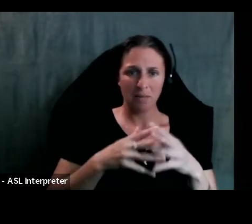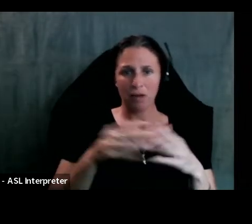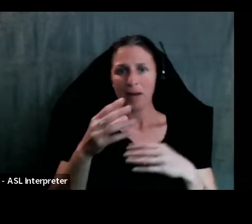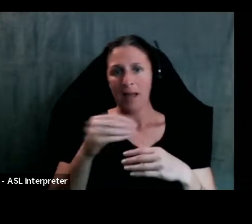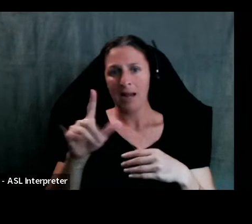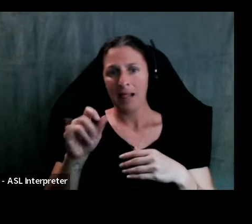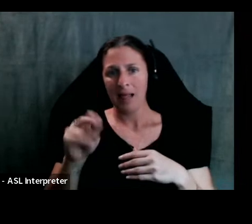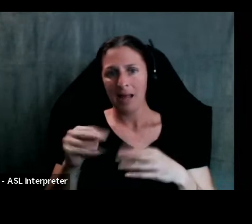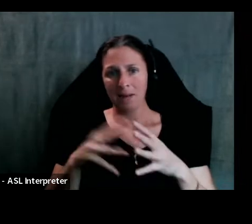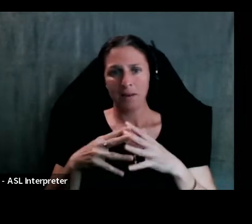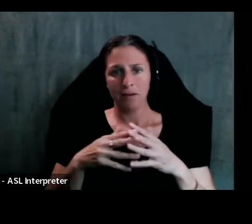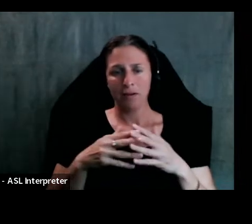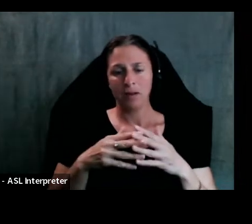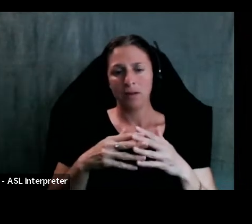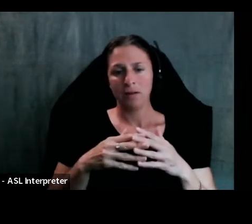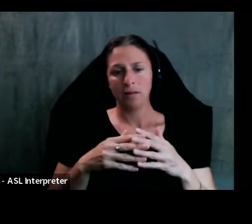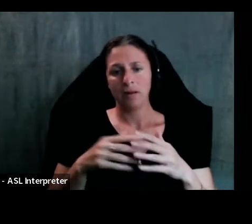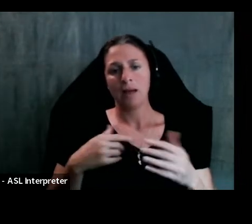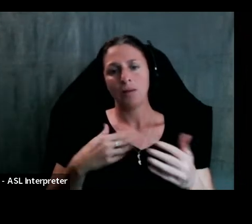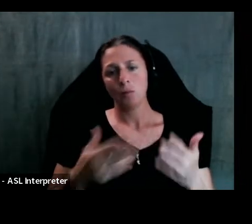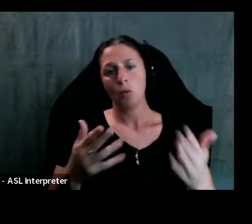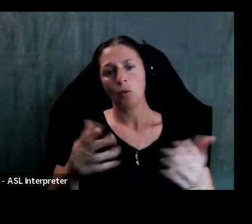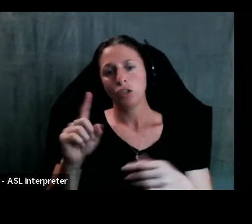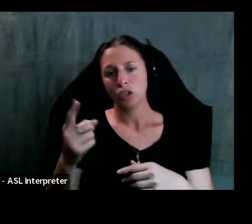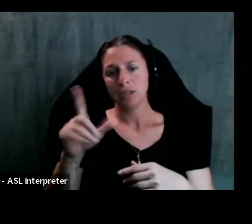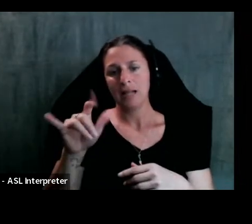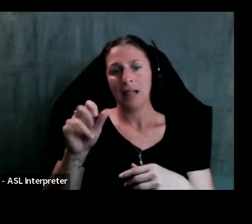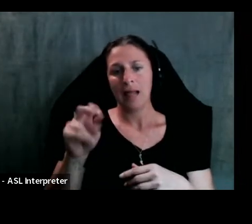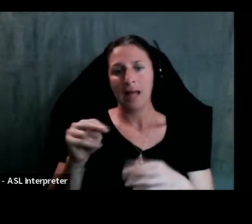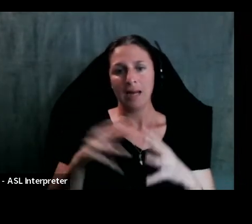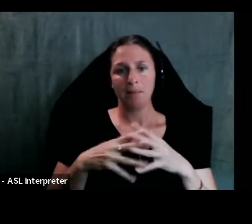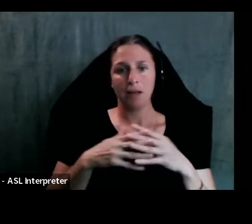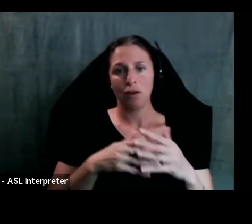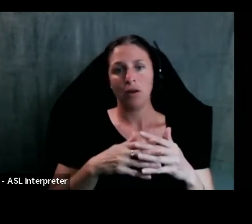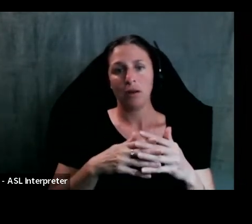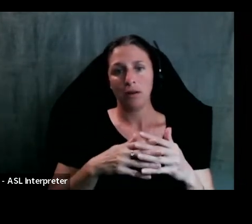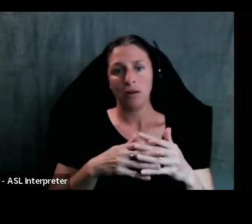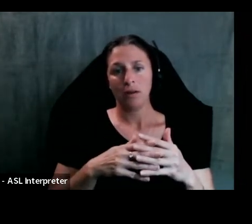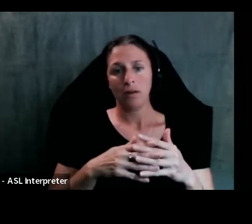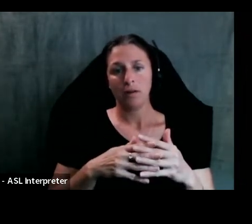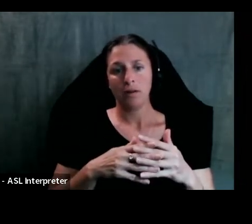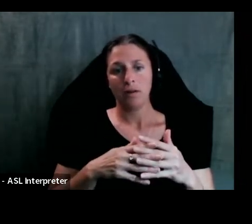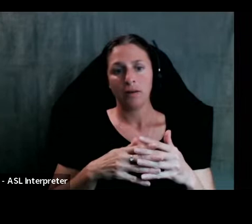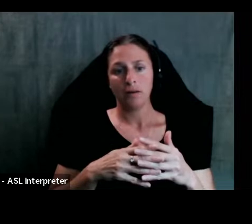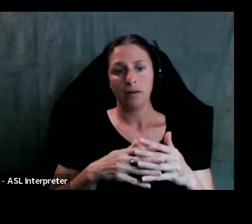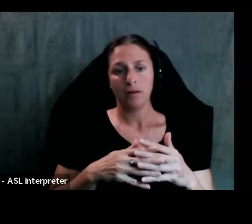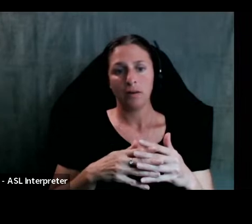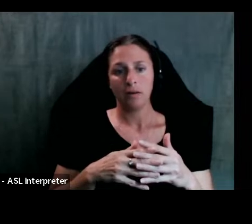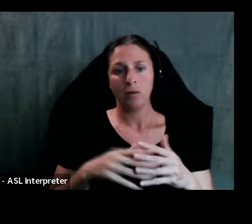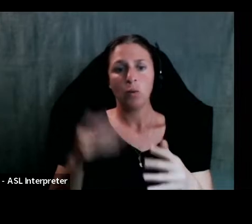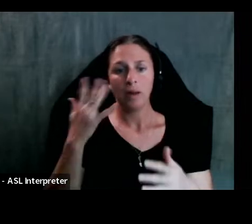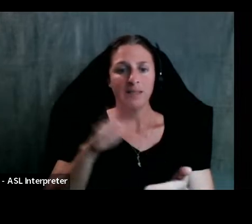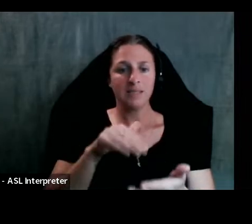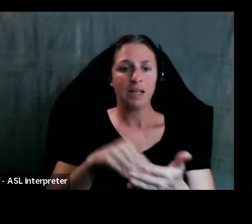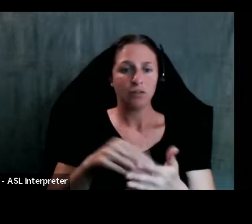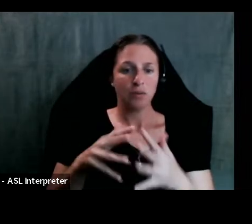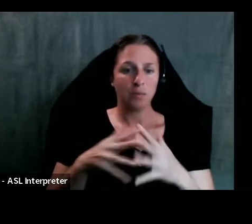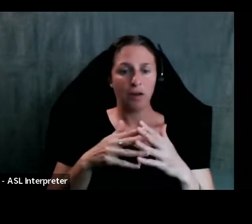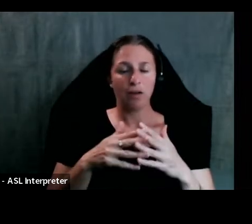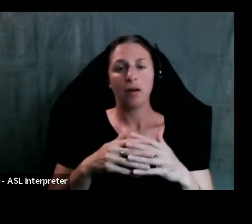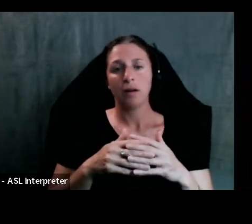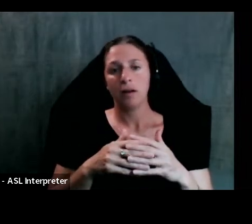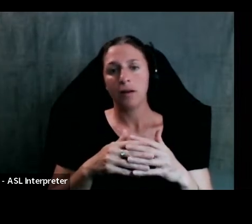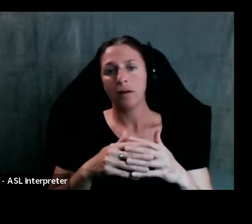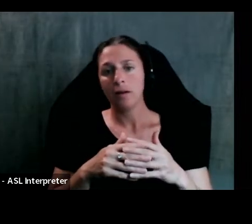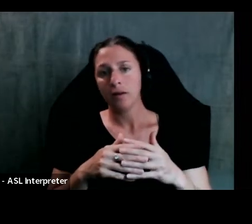No, just Latin America. Well, I was proposing just Latin America Okay. Get rid of South because we America have then. Central America, Mexico. Yeah, okay, Central, when I